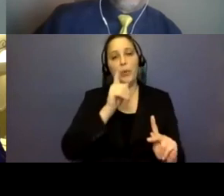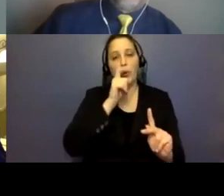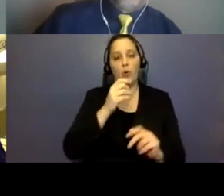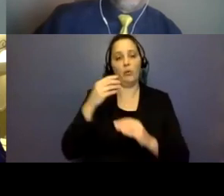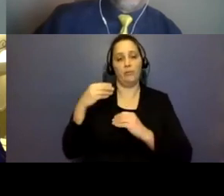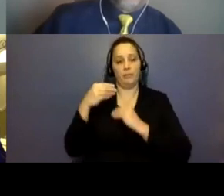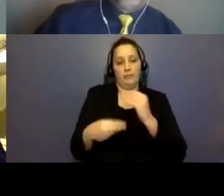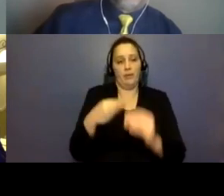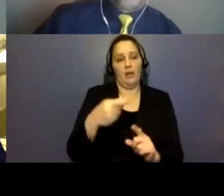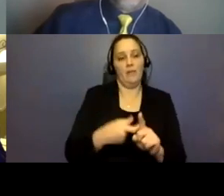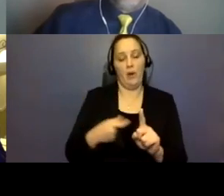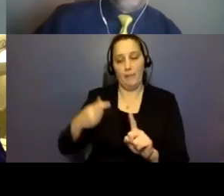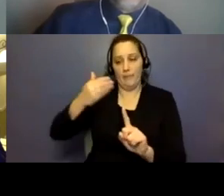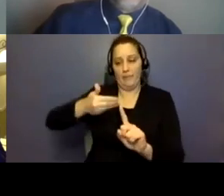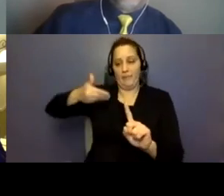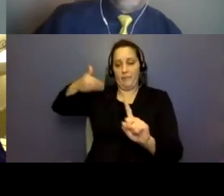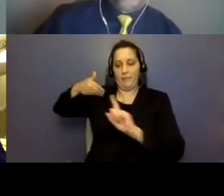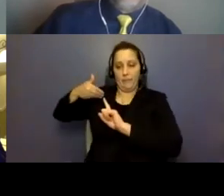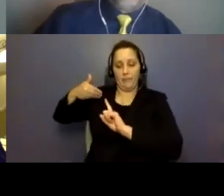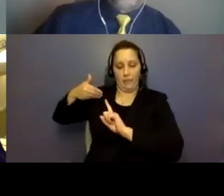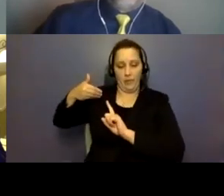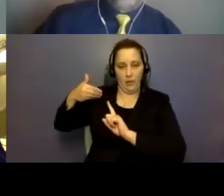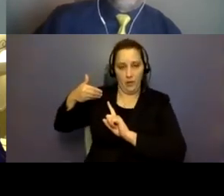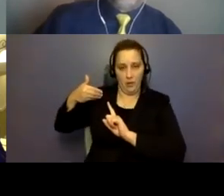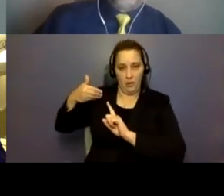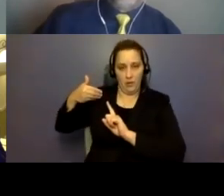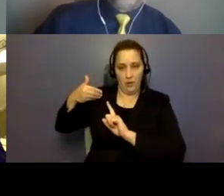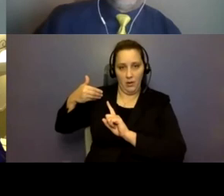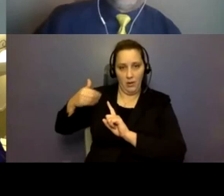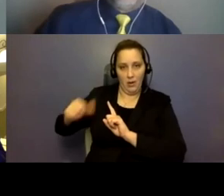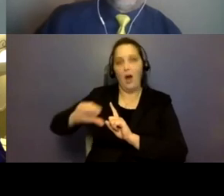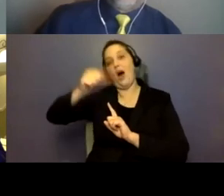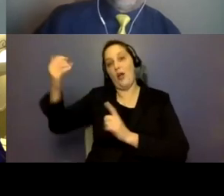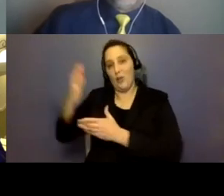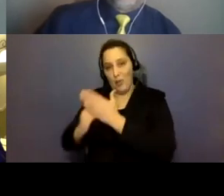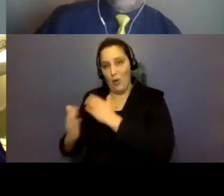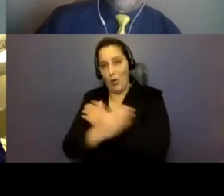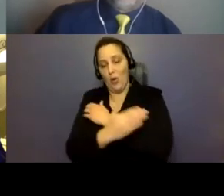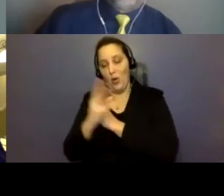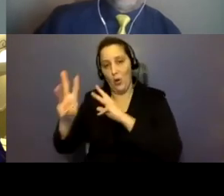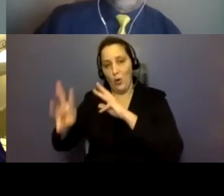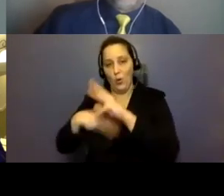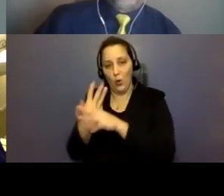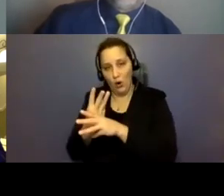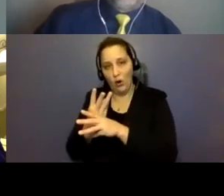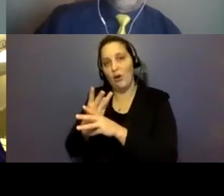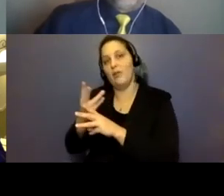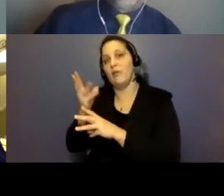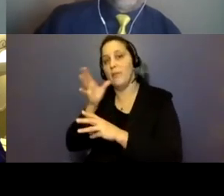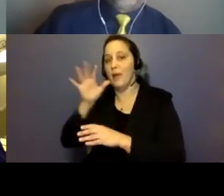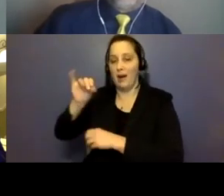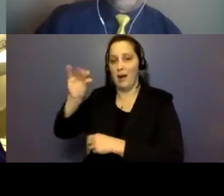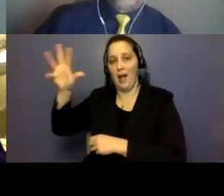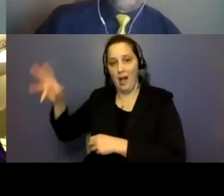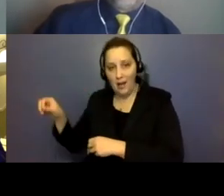the descendants of the other part of the world, from Mother Africa and all of its Caribbean